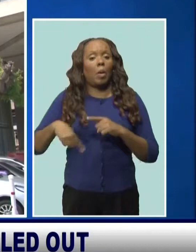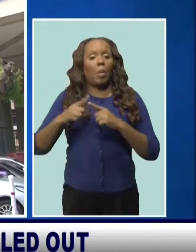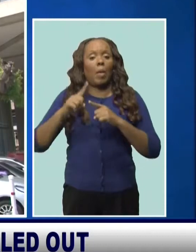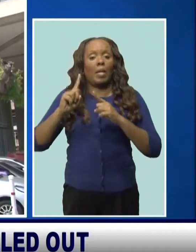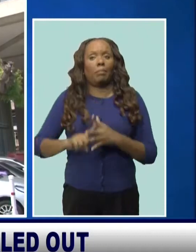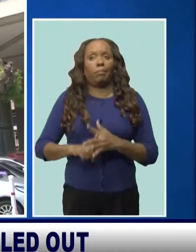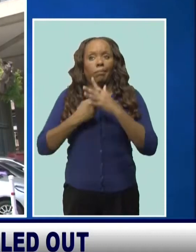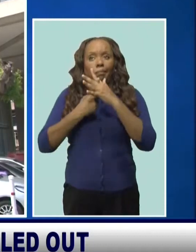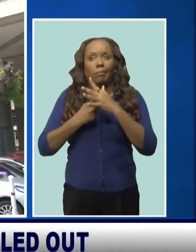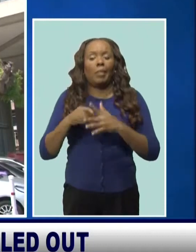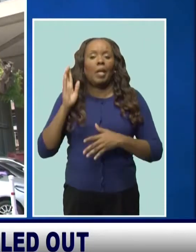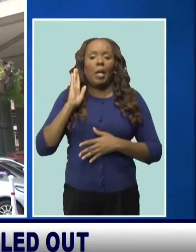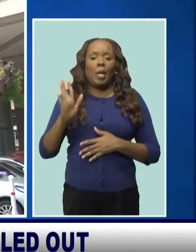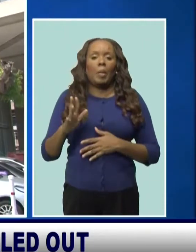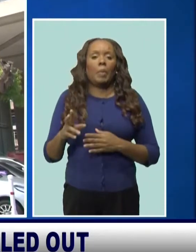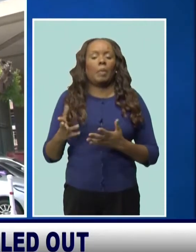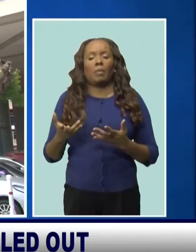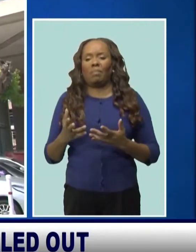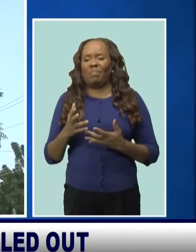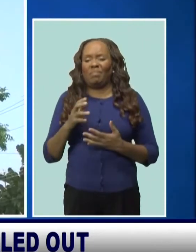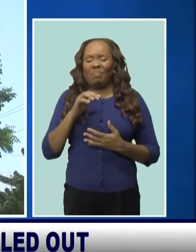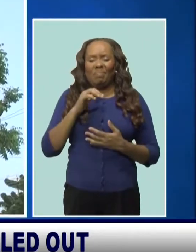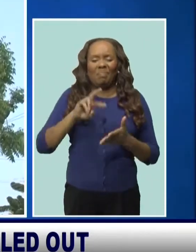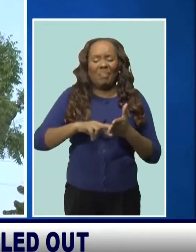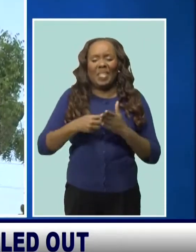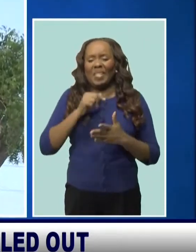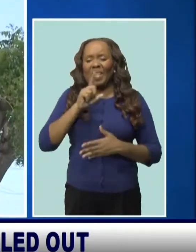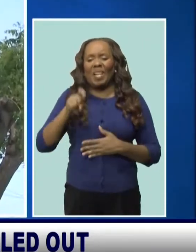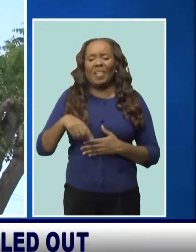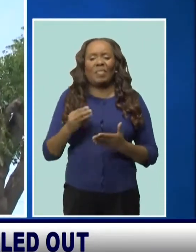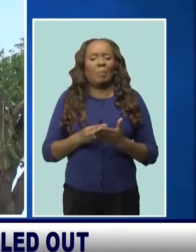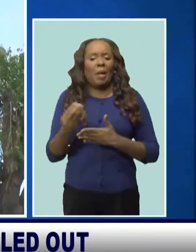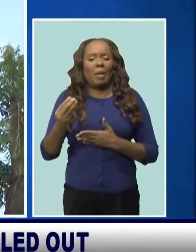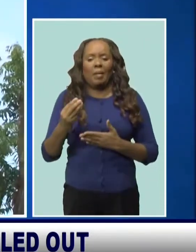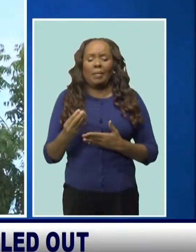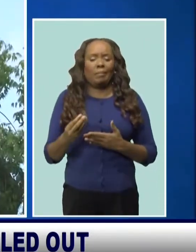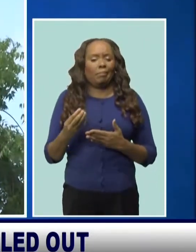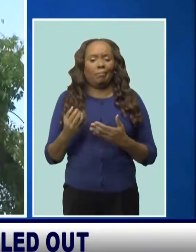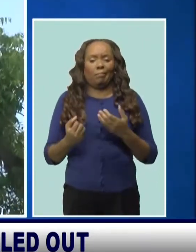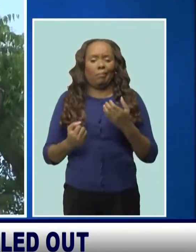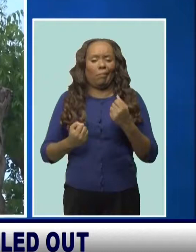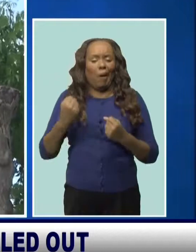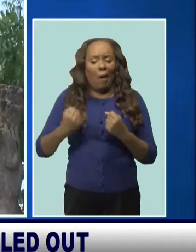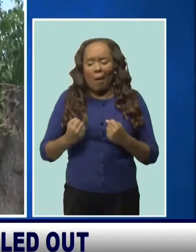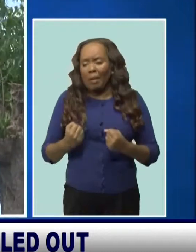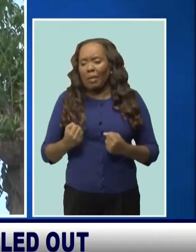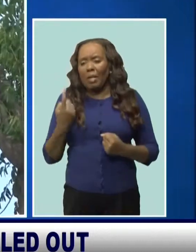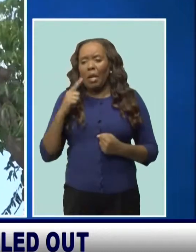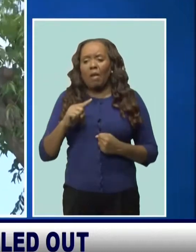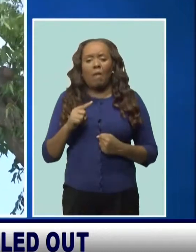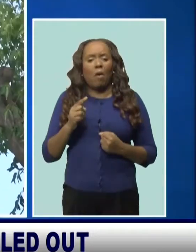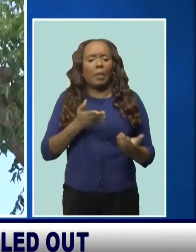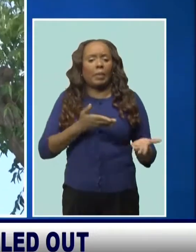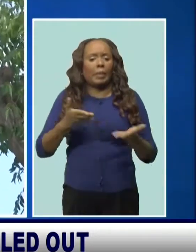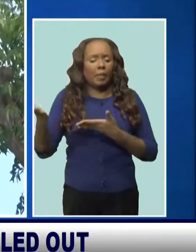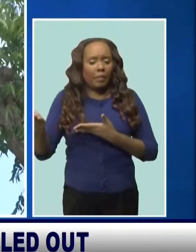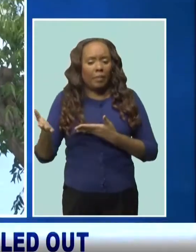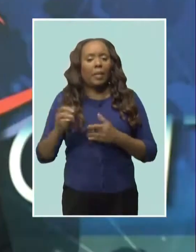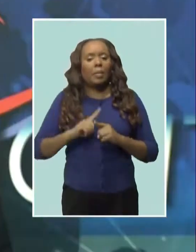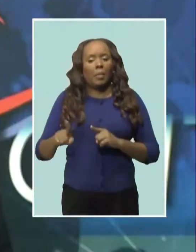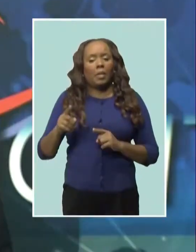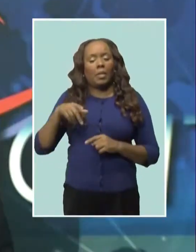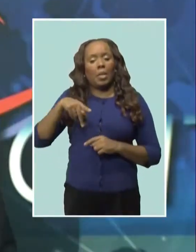him, it will save them from having to purchase delivery vehicles and using couriers. Wendy Burke, CBC